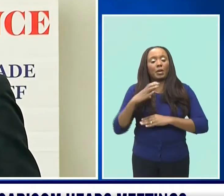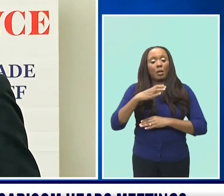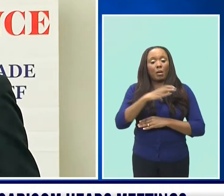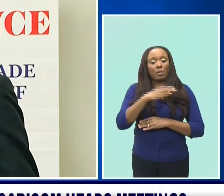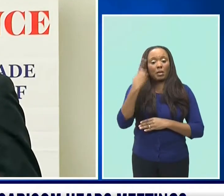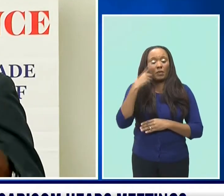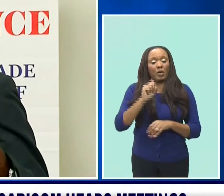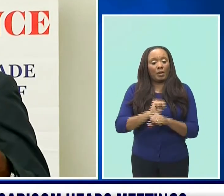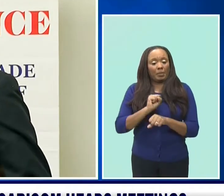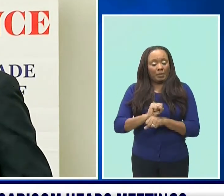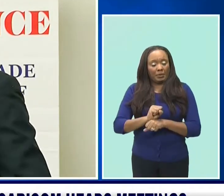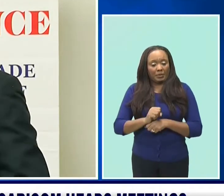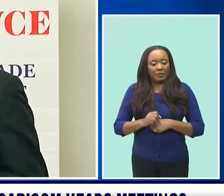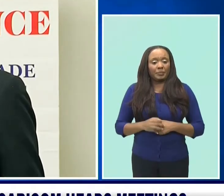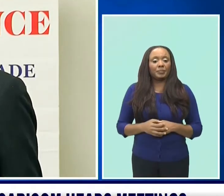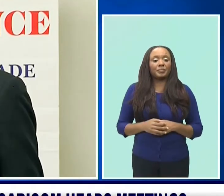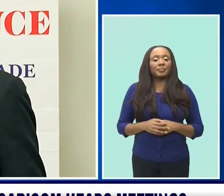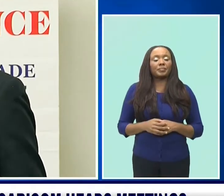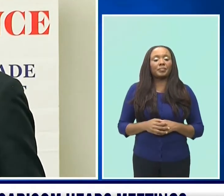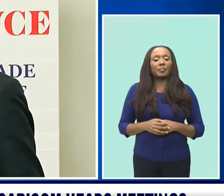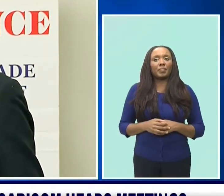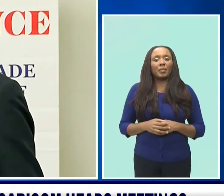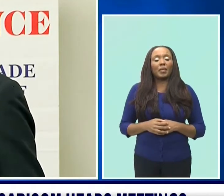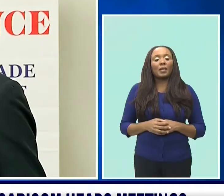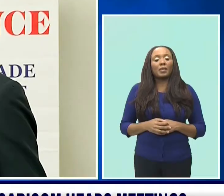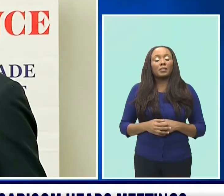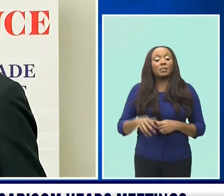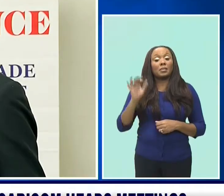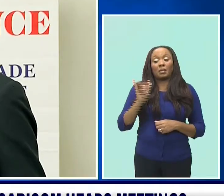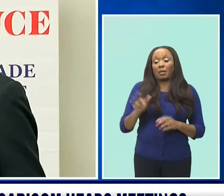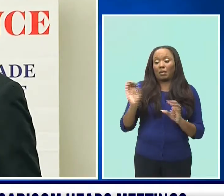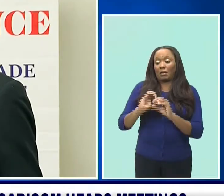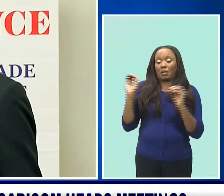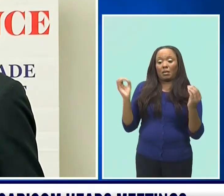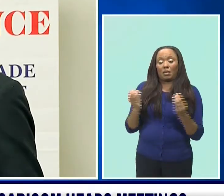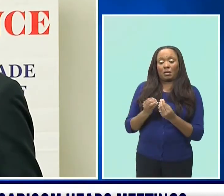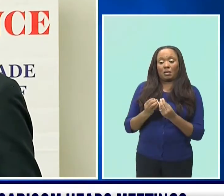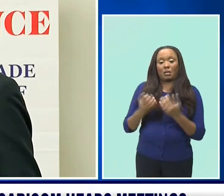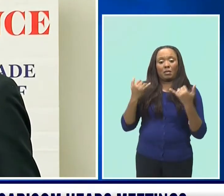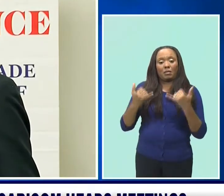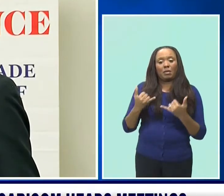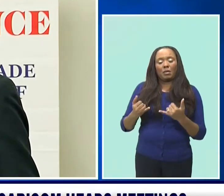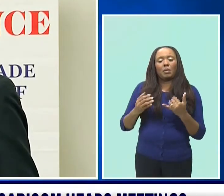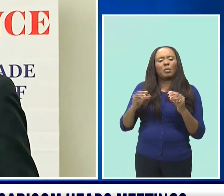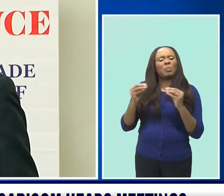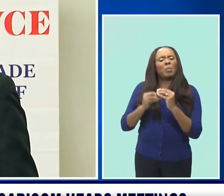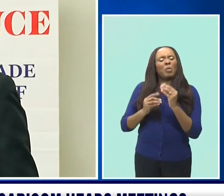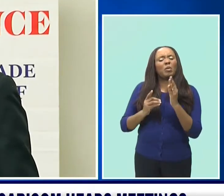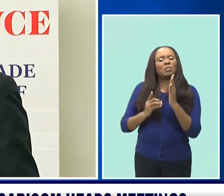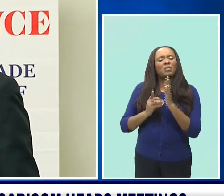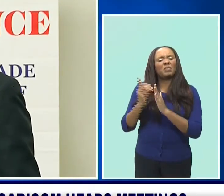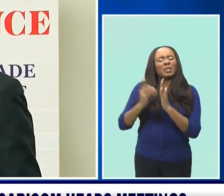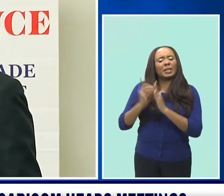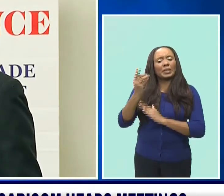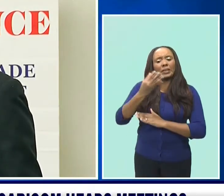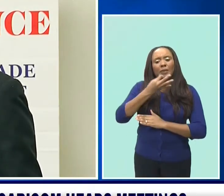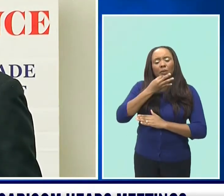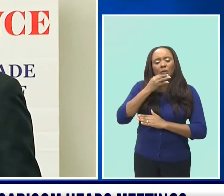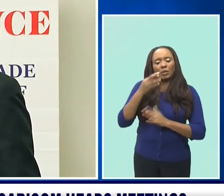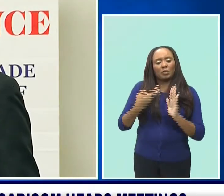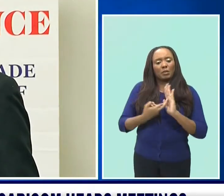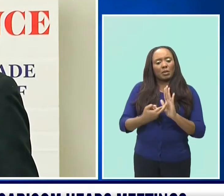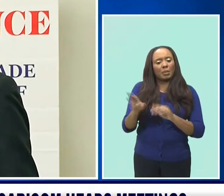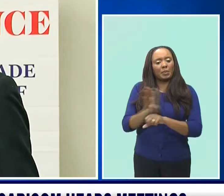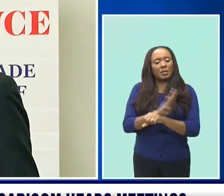labour, and an organization that is in the process of being developed to represent business across